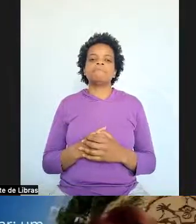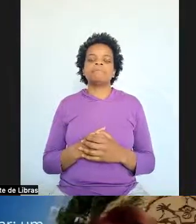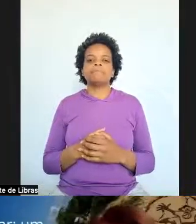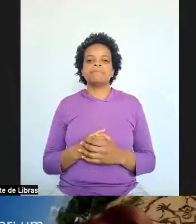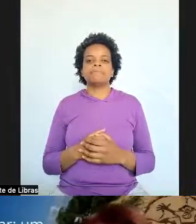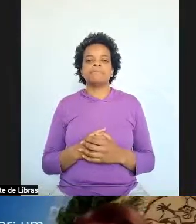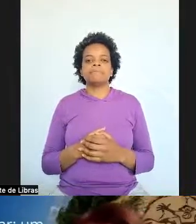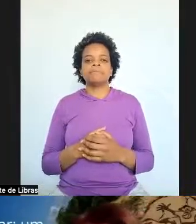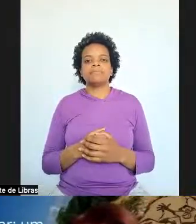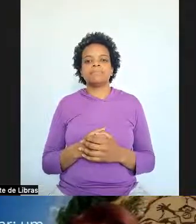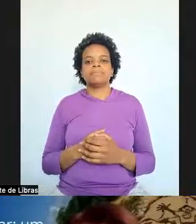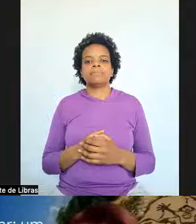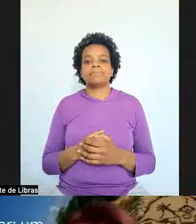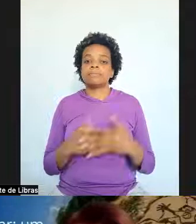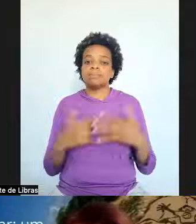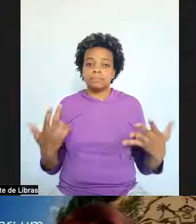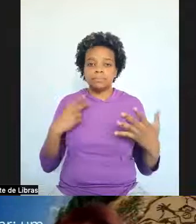work.